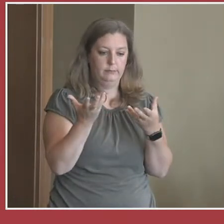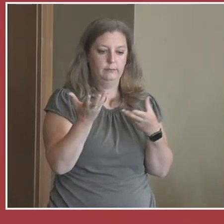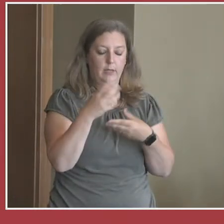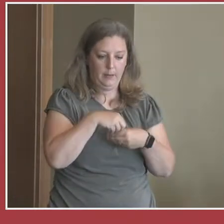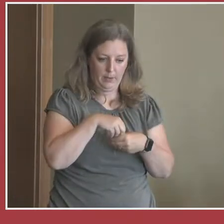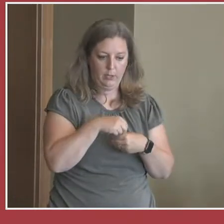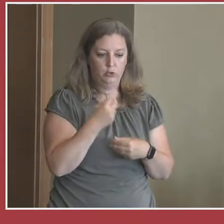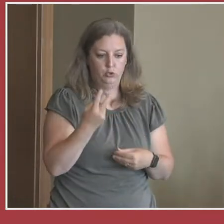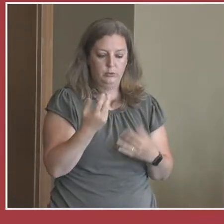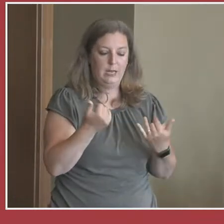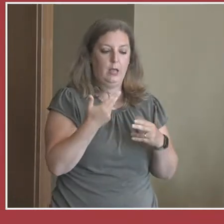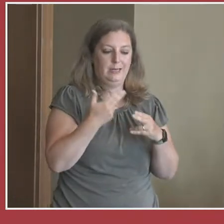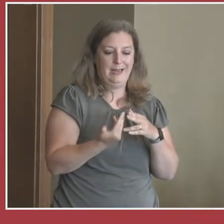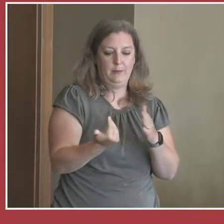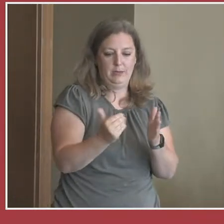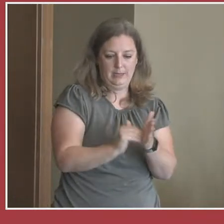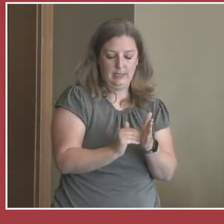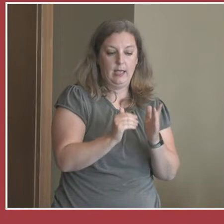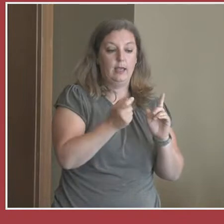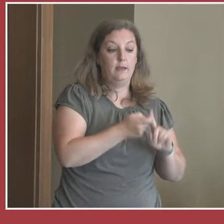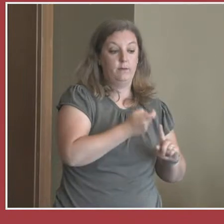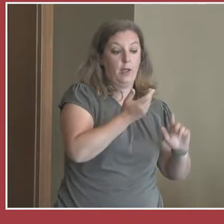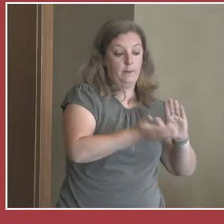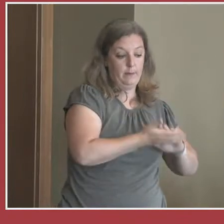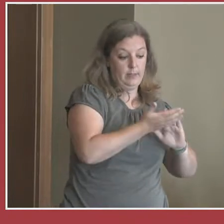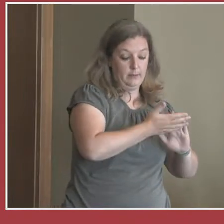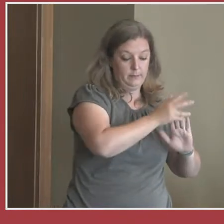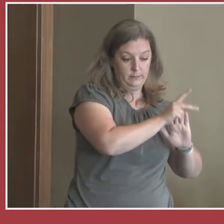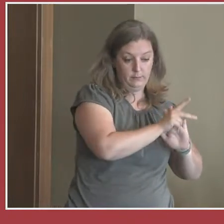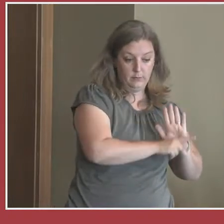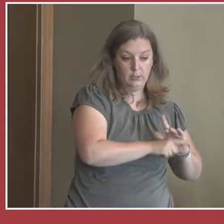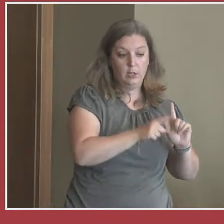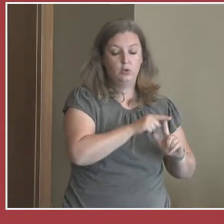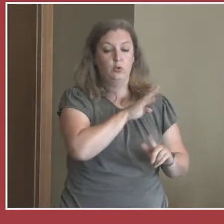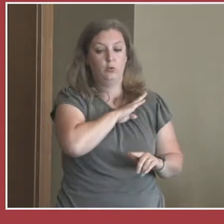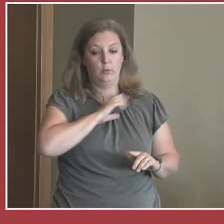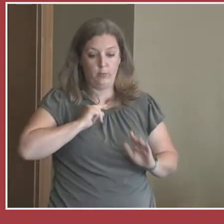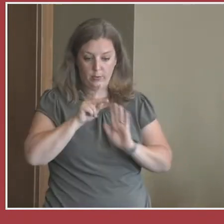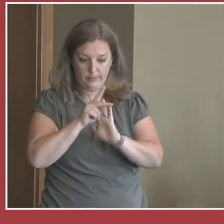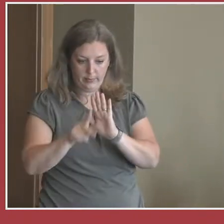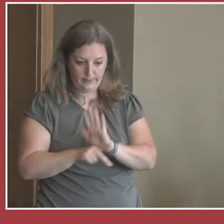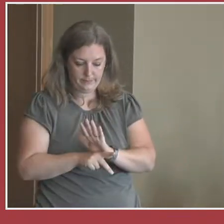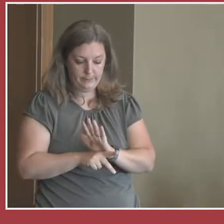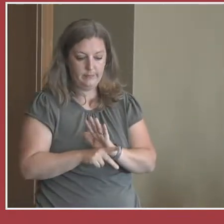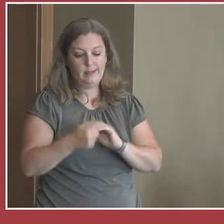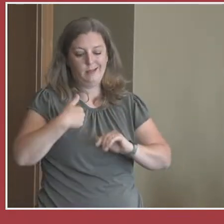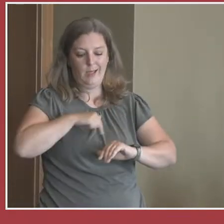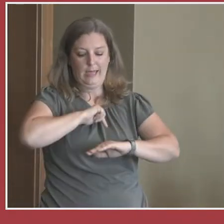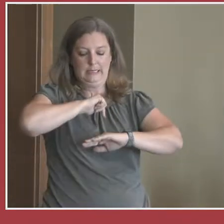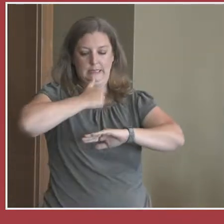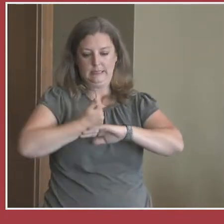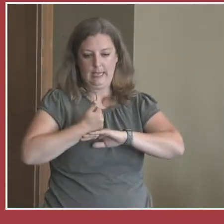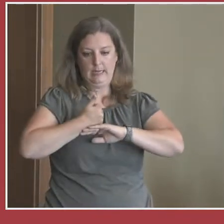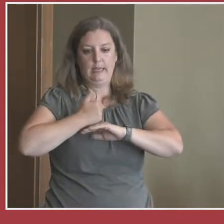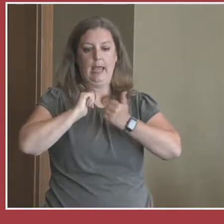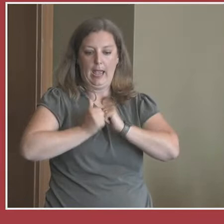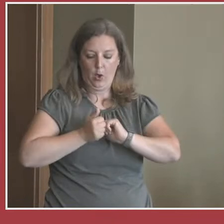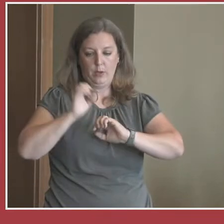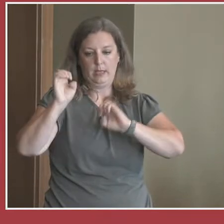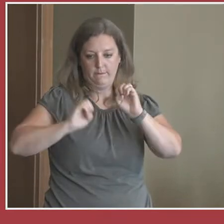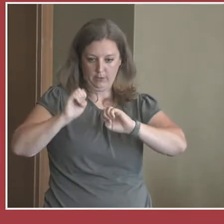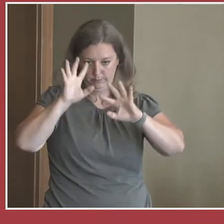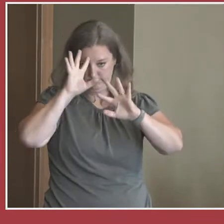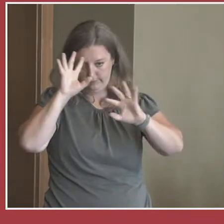And now it's being renamed and from administrative policy to a board policy because it's us setting how we're going to evaluate the